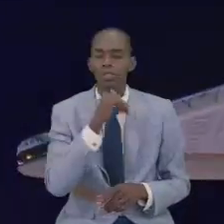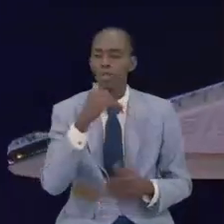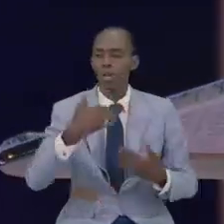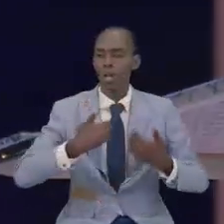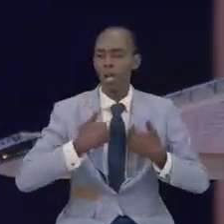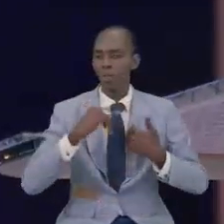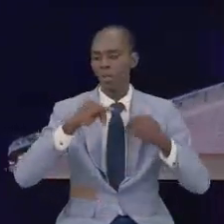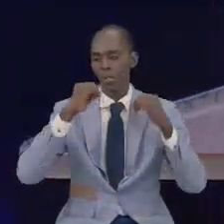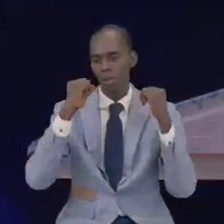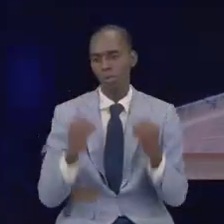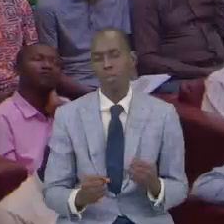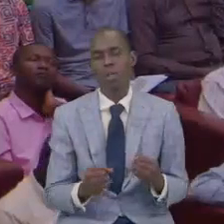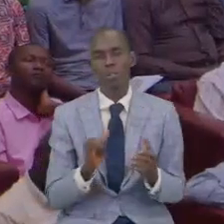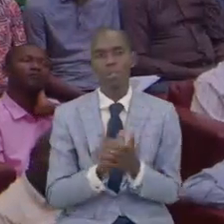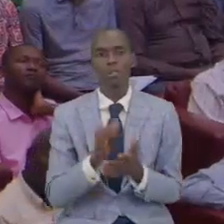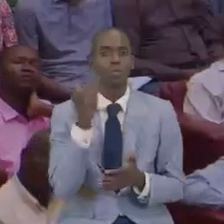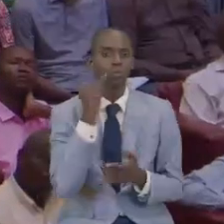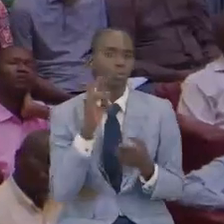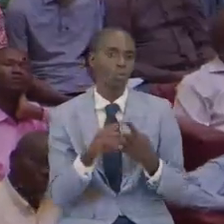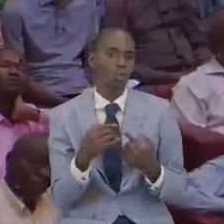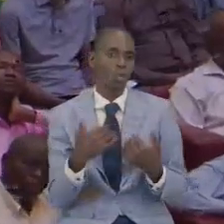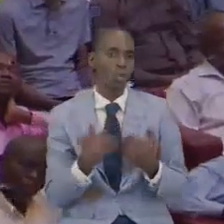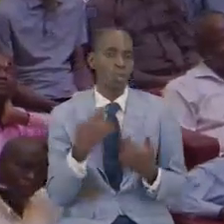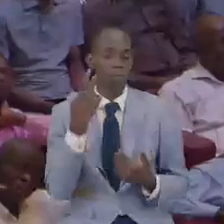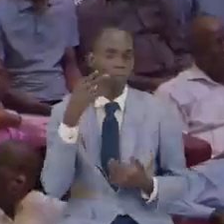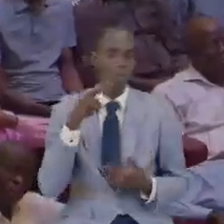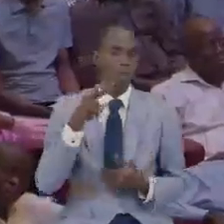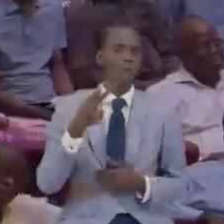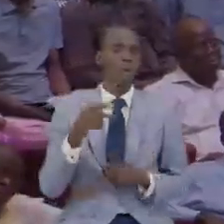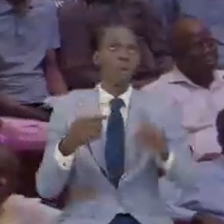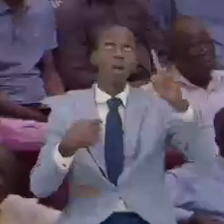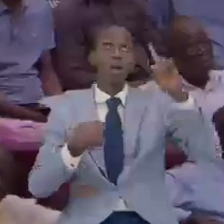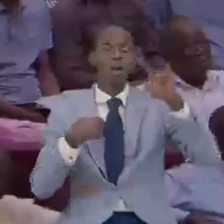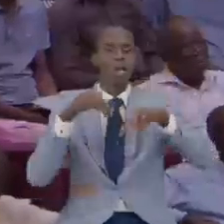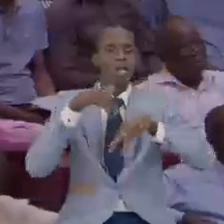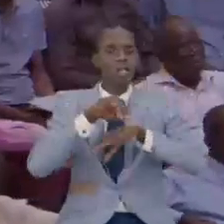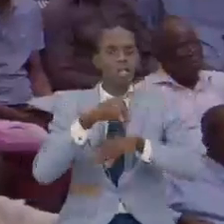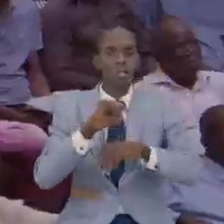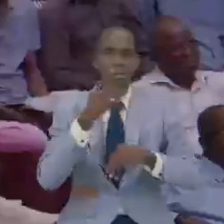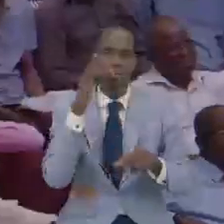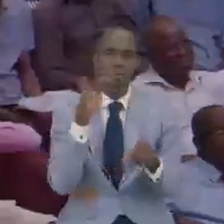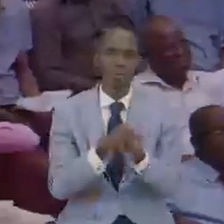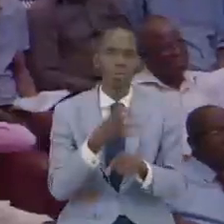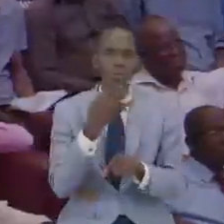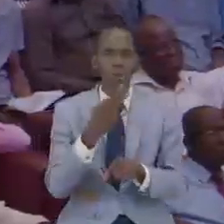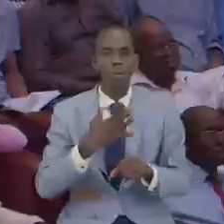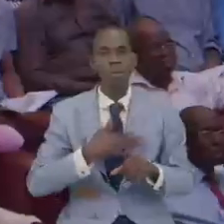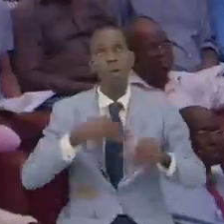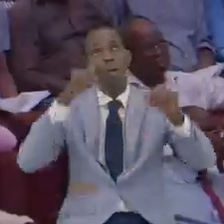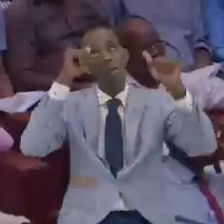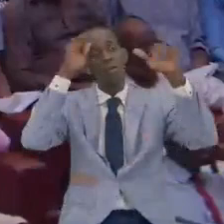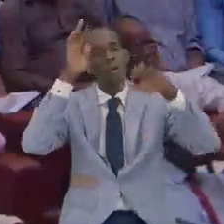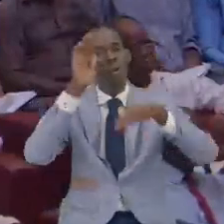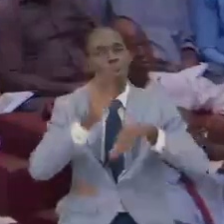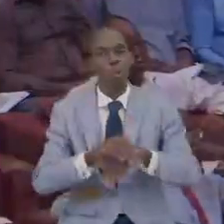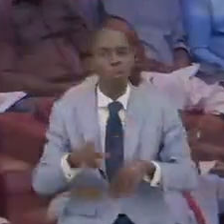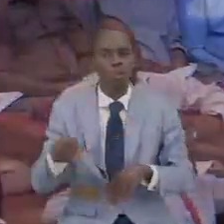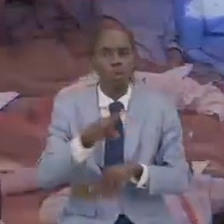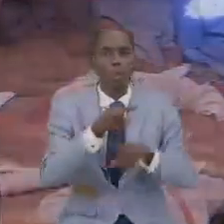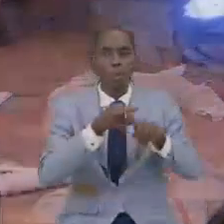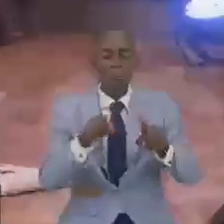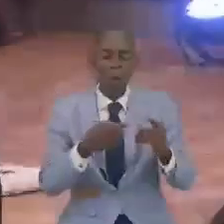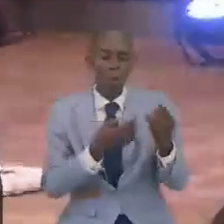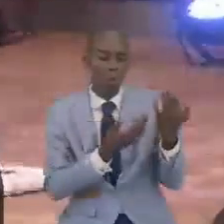It says over here, behold, I send the promise of my Father upon you, but tarry